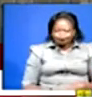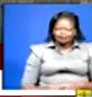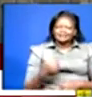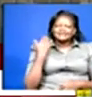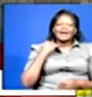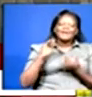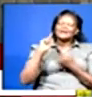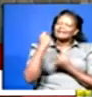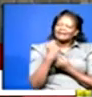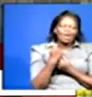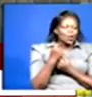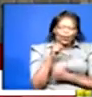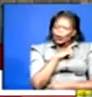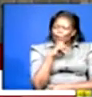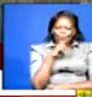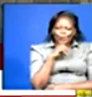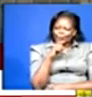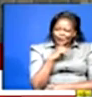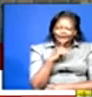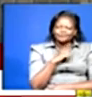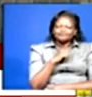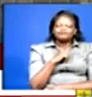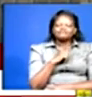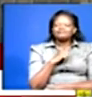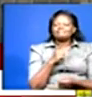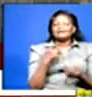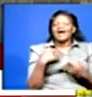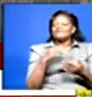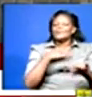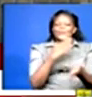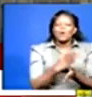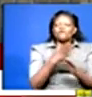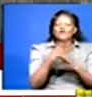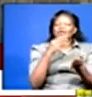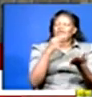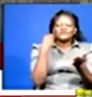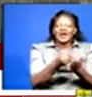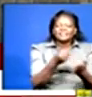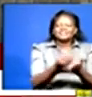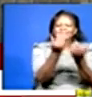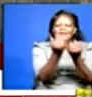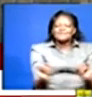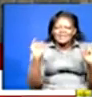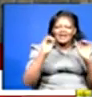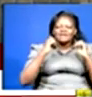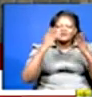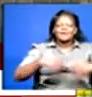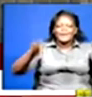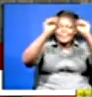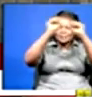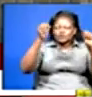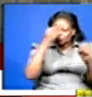country is anything to go by. With sweeping powers and financial autonomy granted by President William Ruto, the